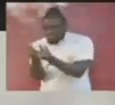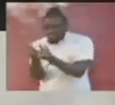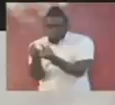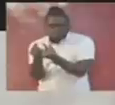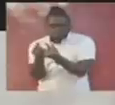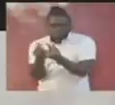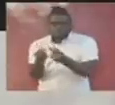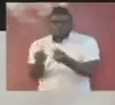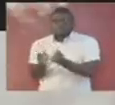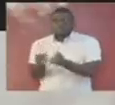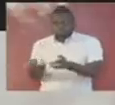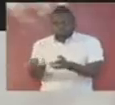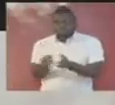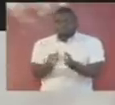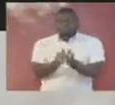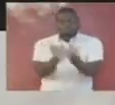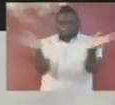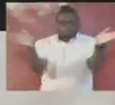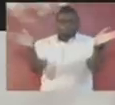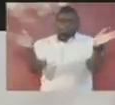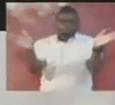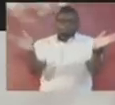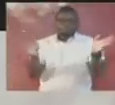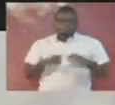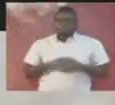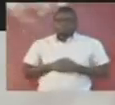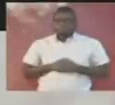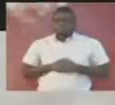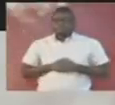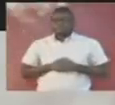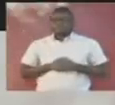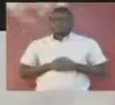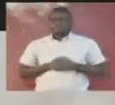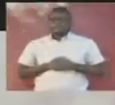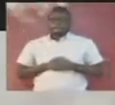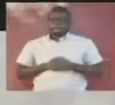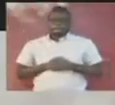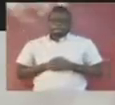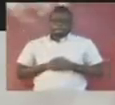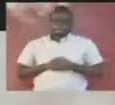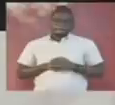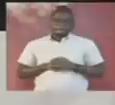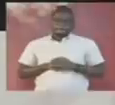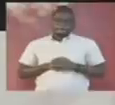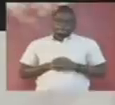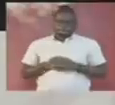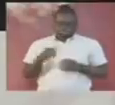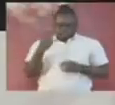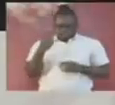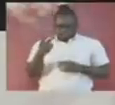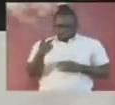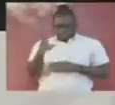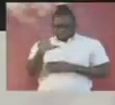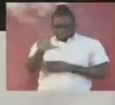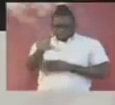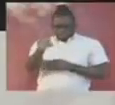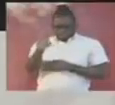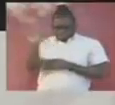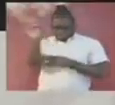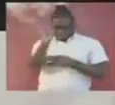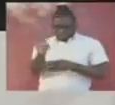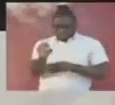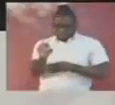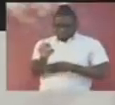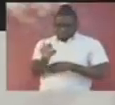the FDA announced that a 50% efficacy was needed to control